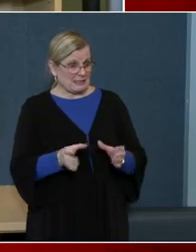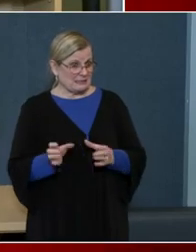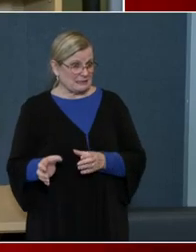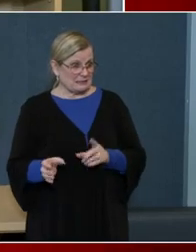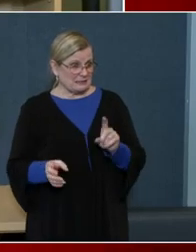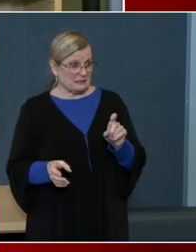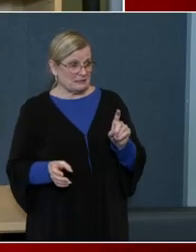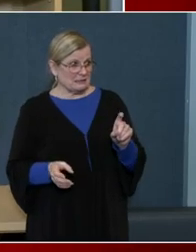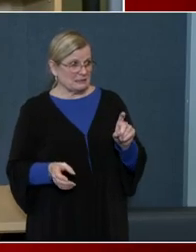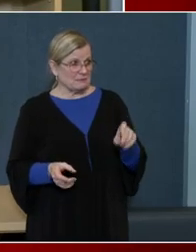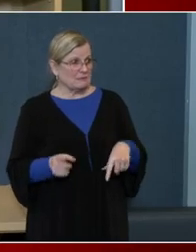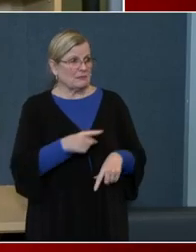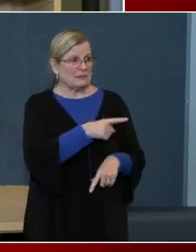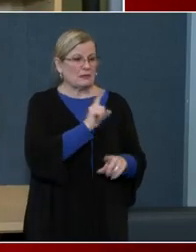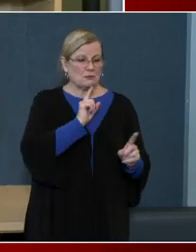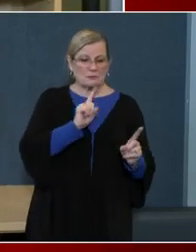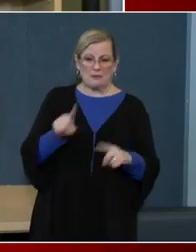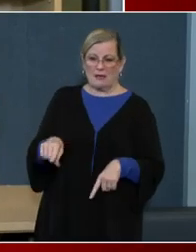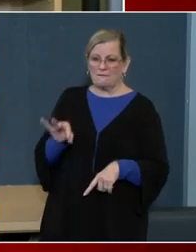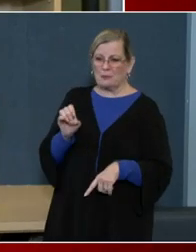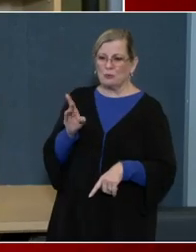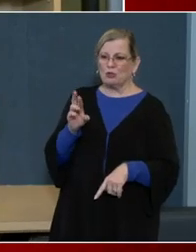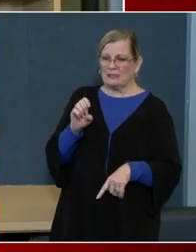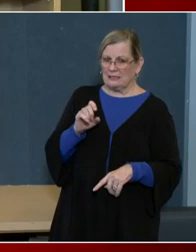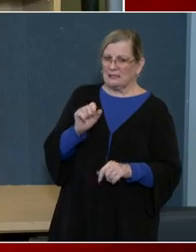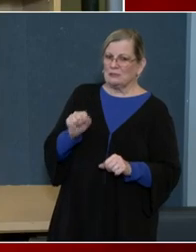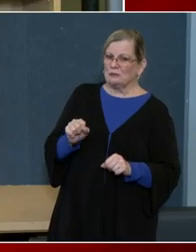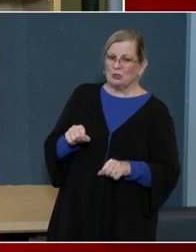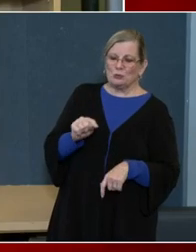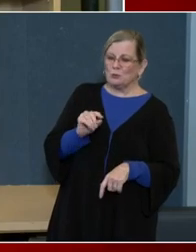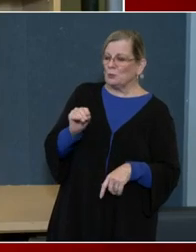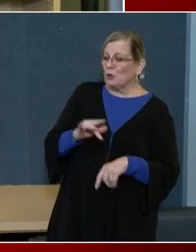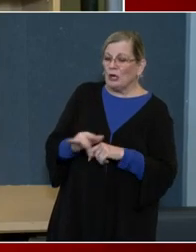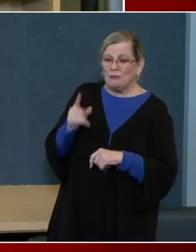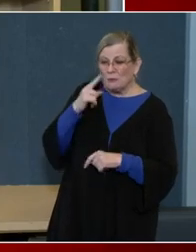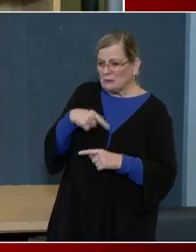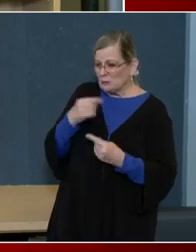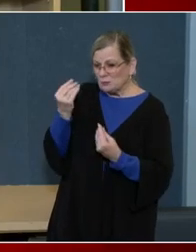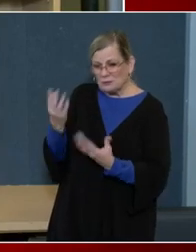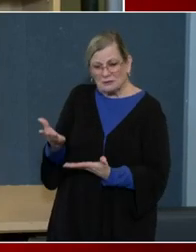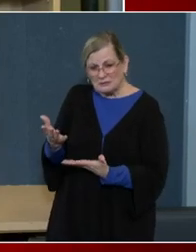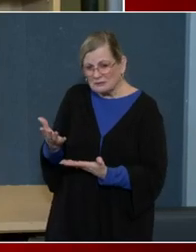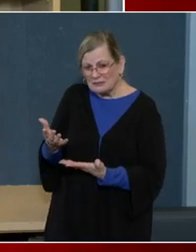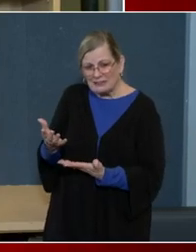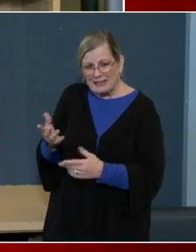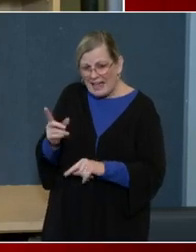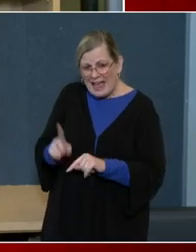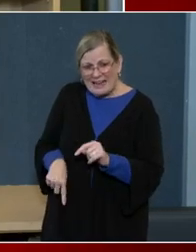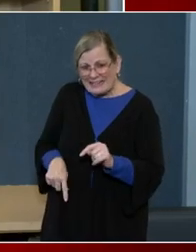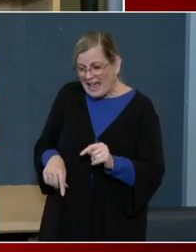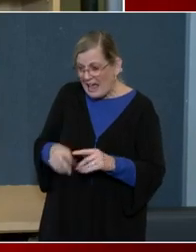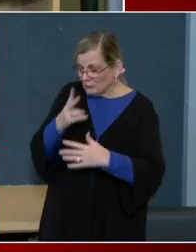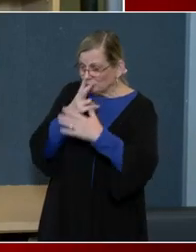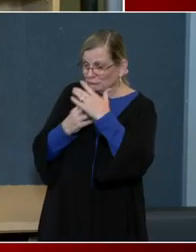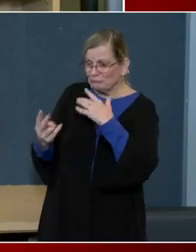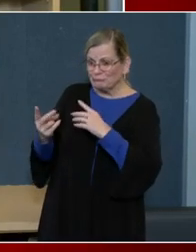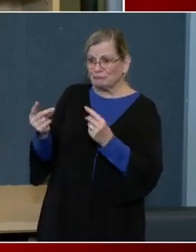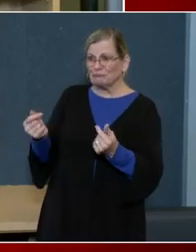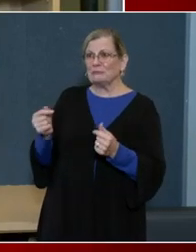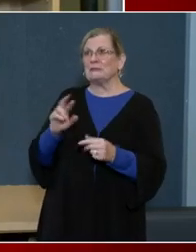up? Again, it's premature, Mark, at this point to speculate what the